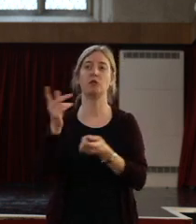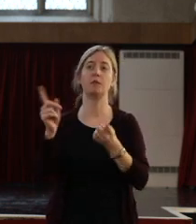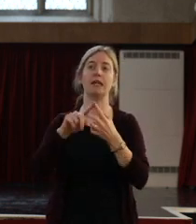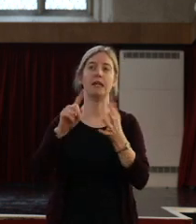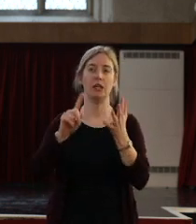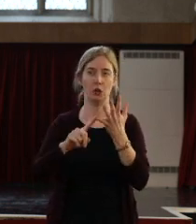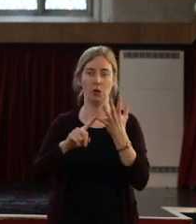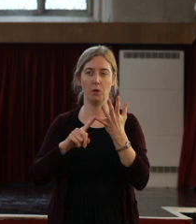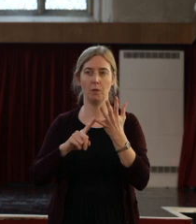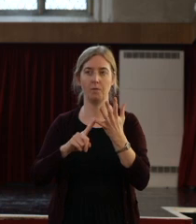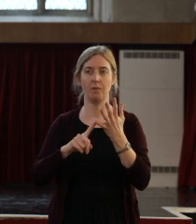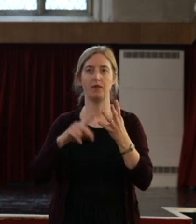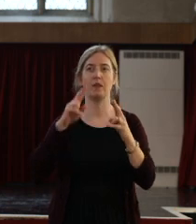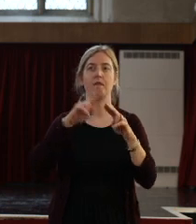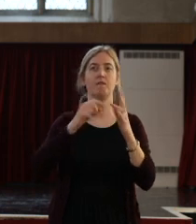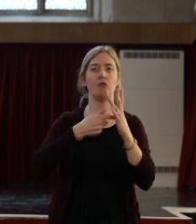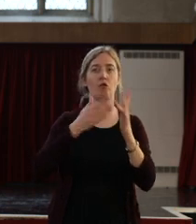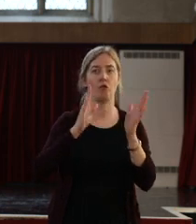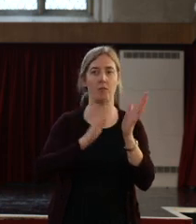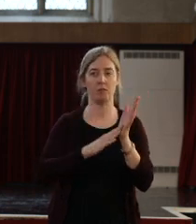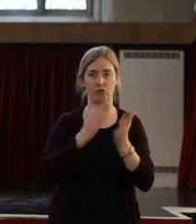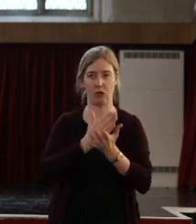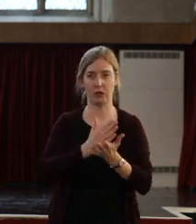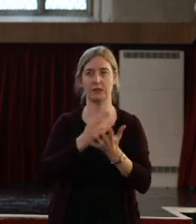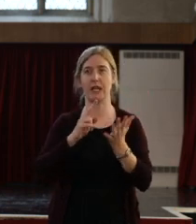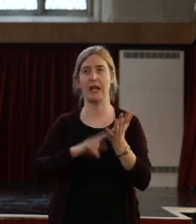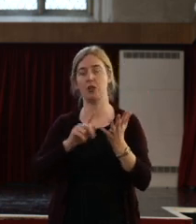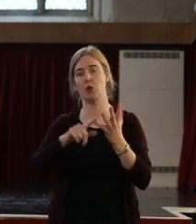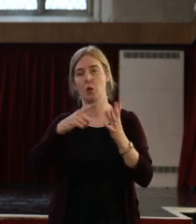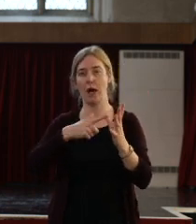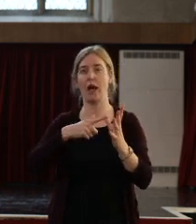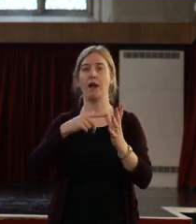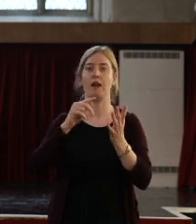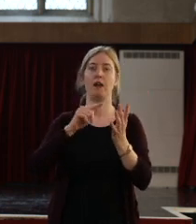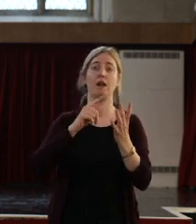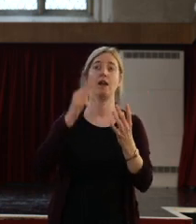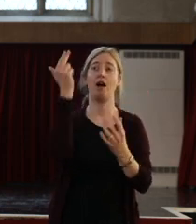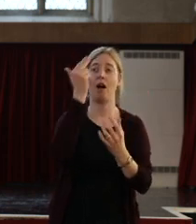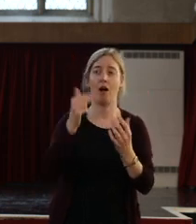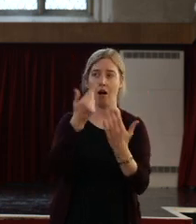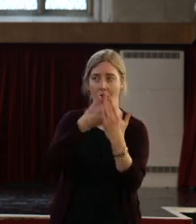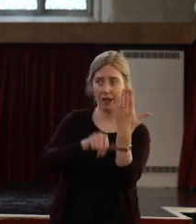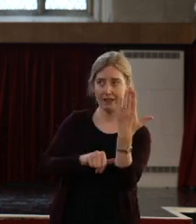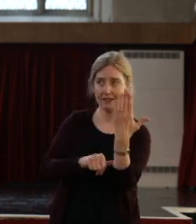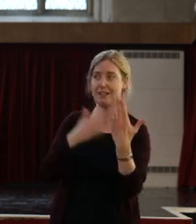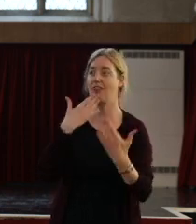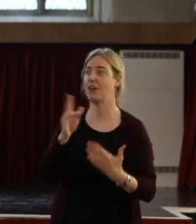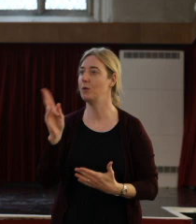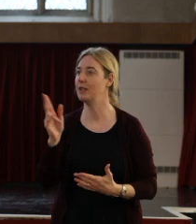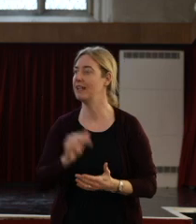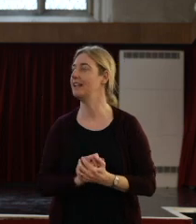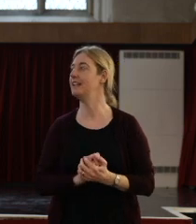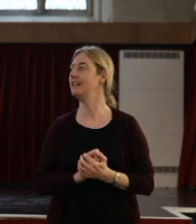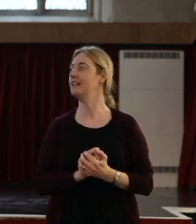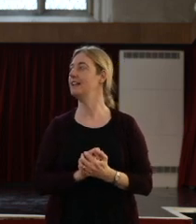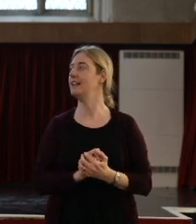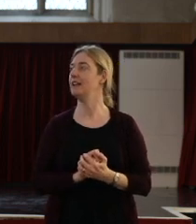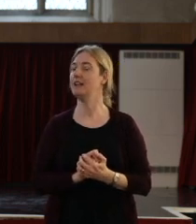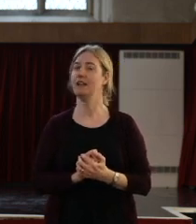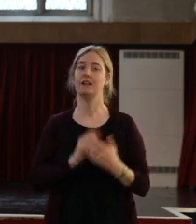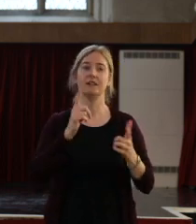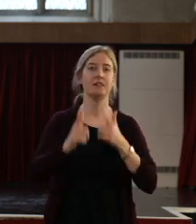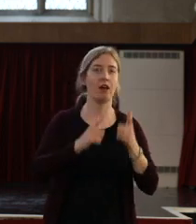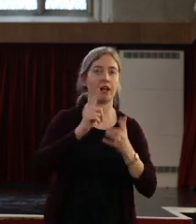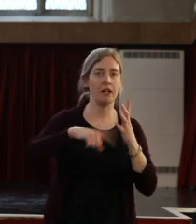the Forum Trust, the NUA, Artlist, who are sponsored today. Thank you very much again. Cycling